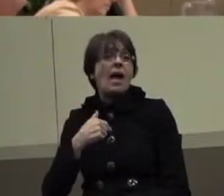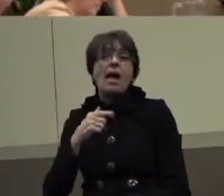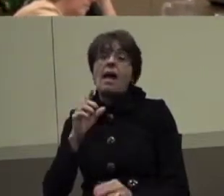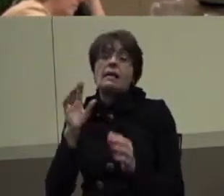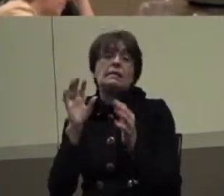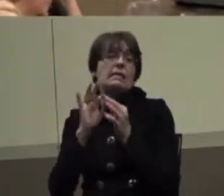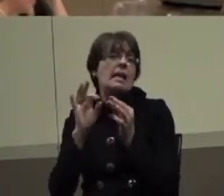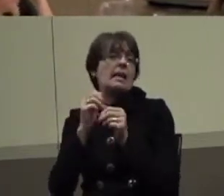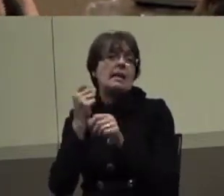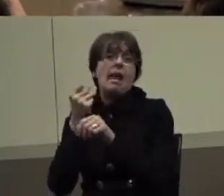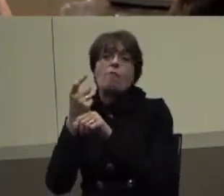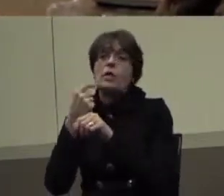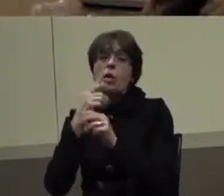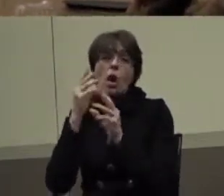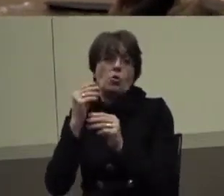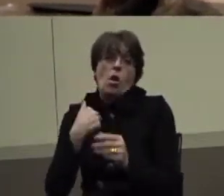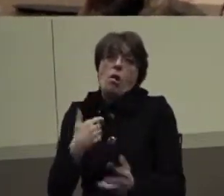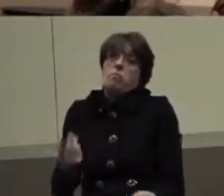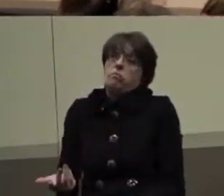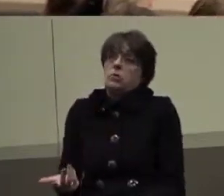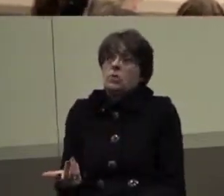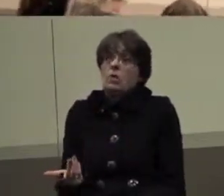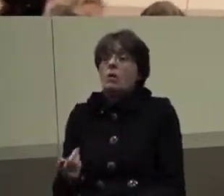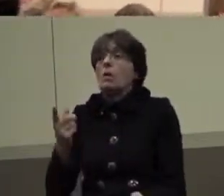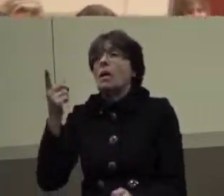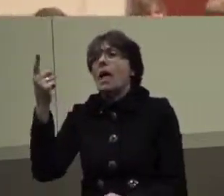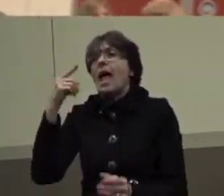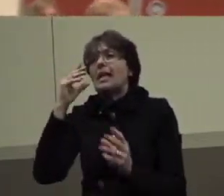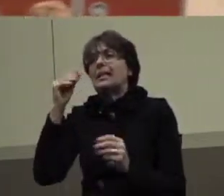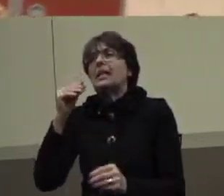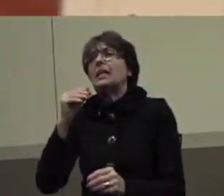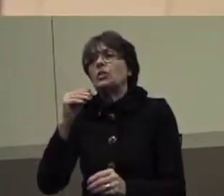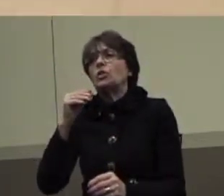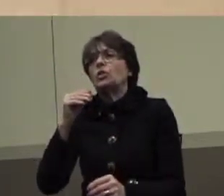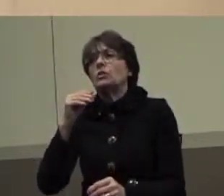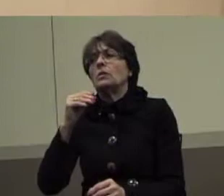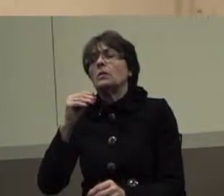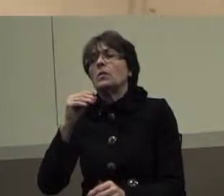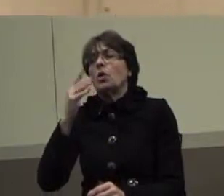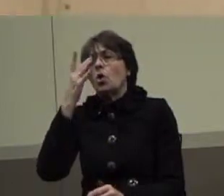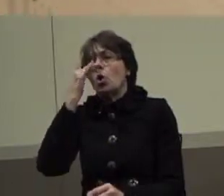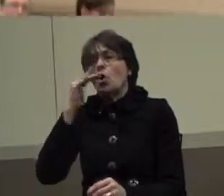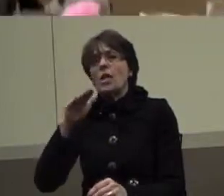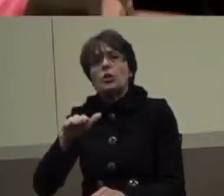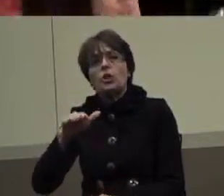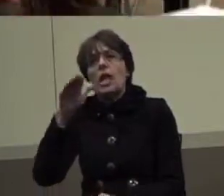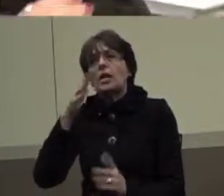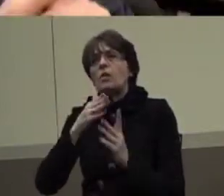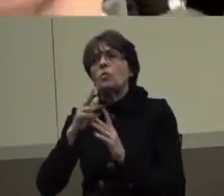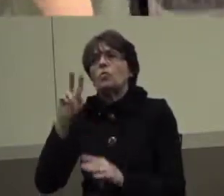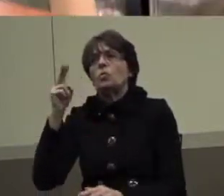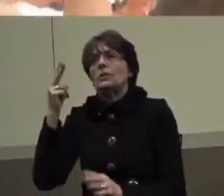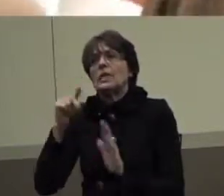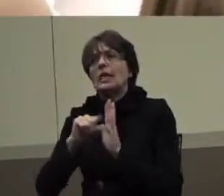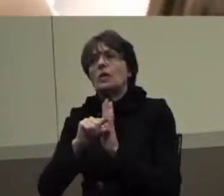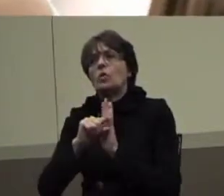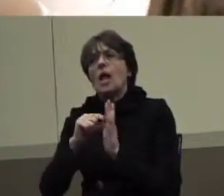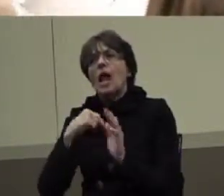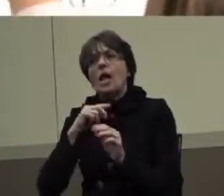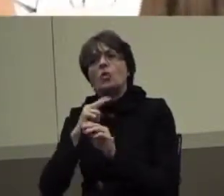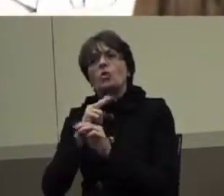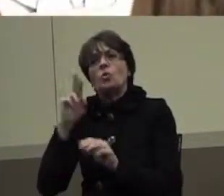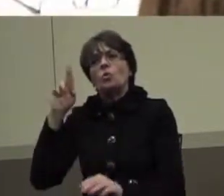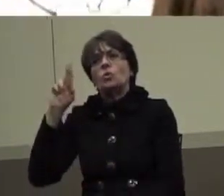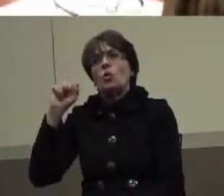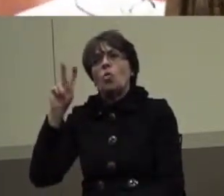taught. So. I teach early childhood through 2nd grade, and I always use Raven's line, which is if